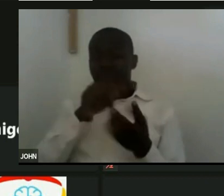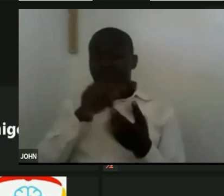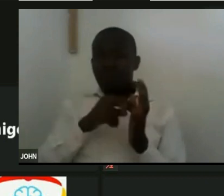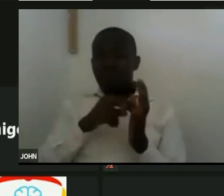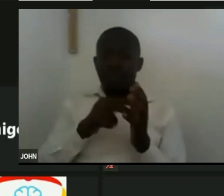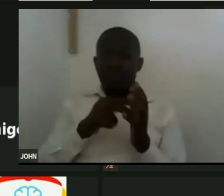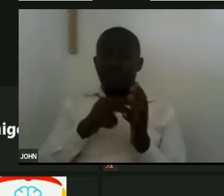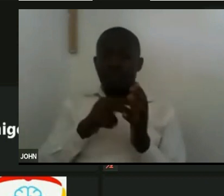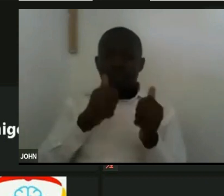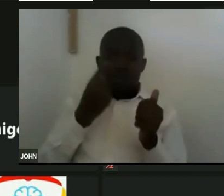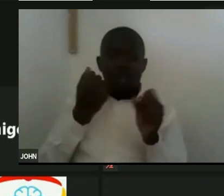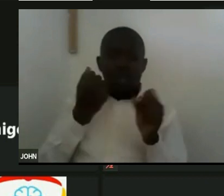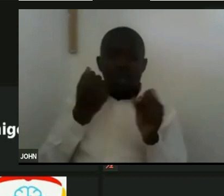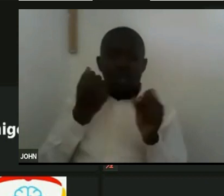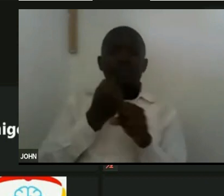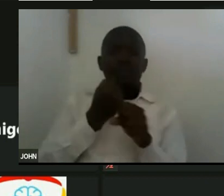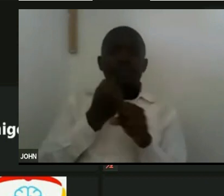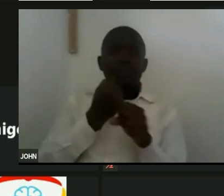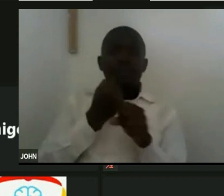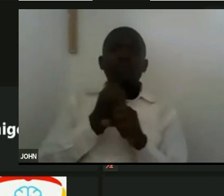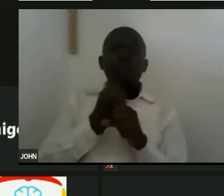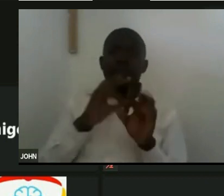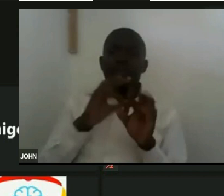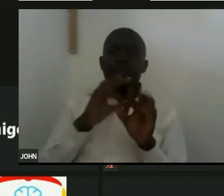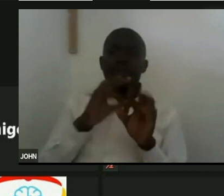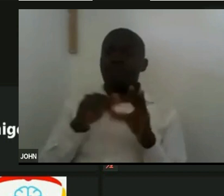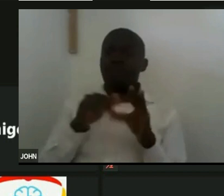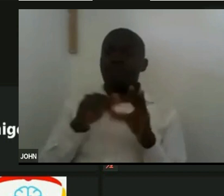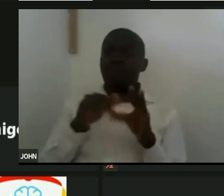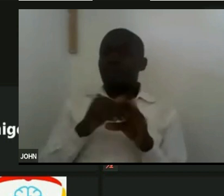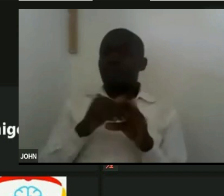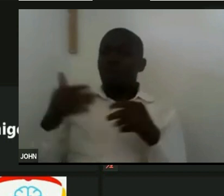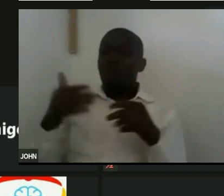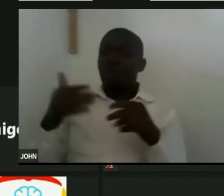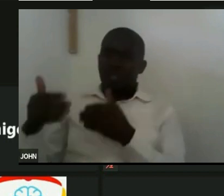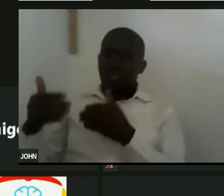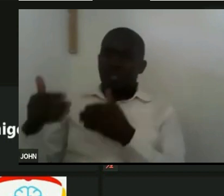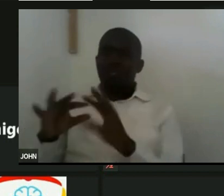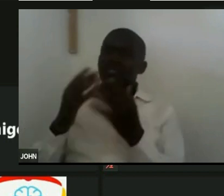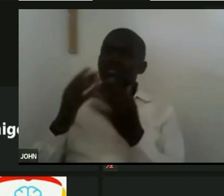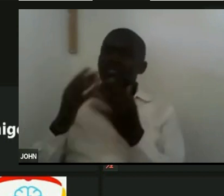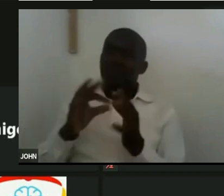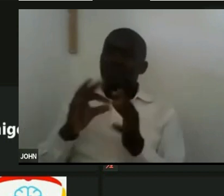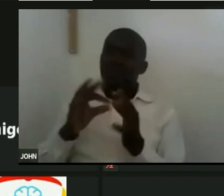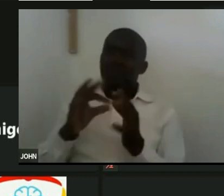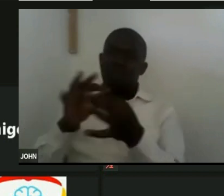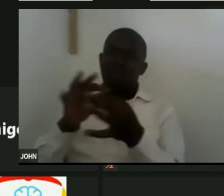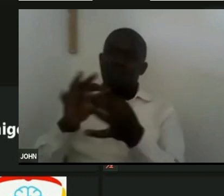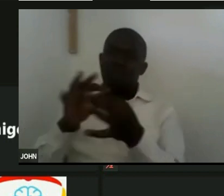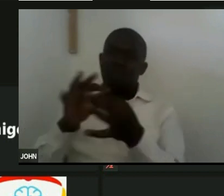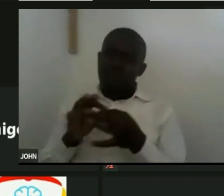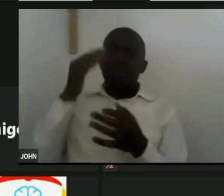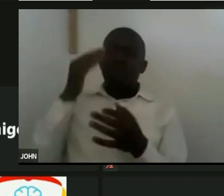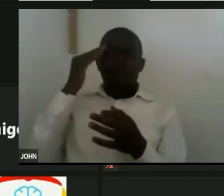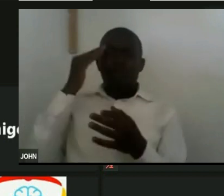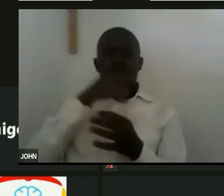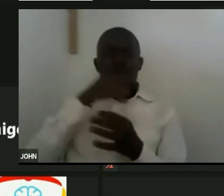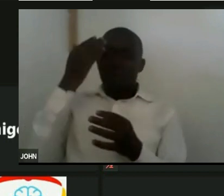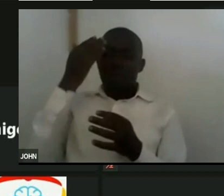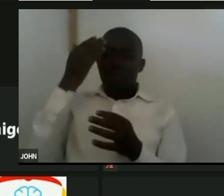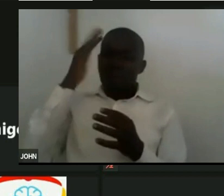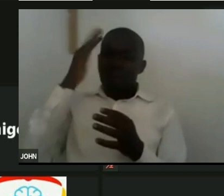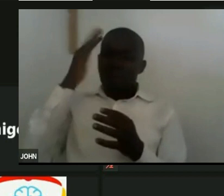by family members or neighbors or something like that. We all CRPR workers, we know this very well. So